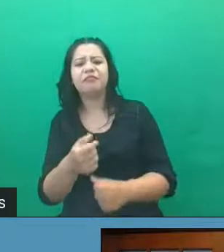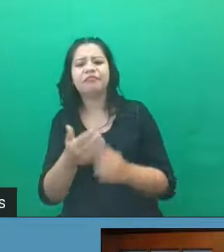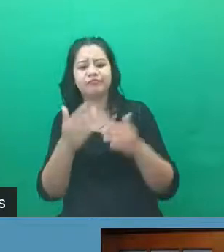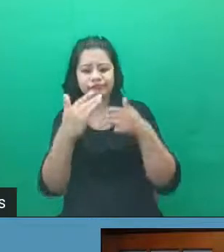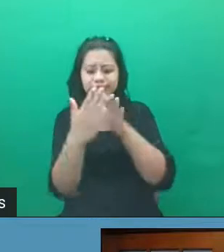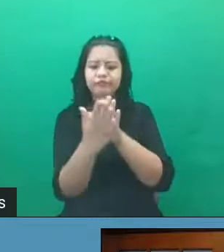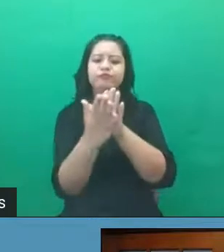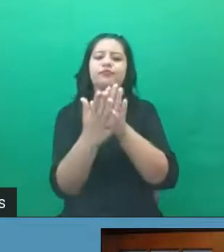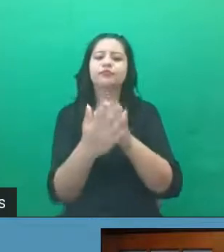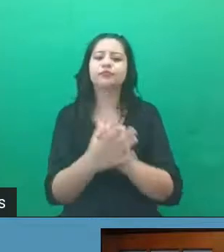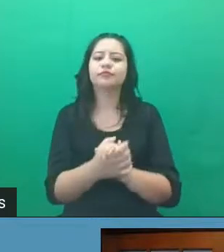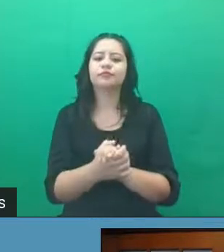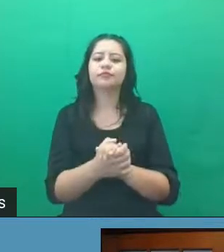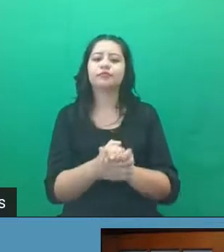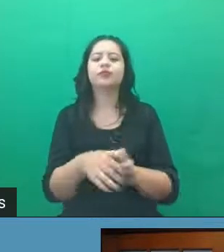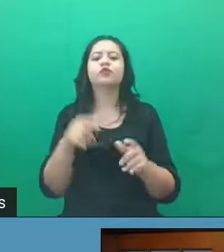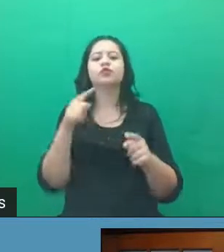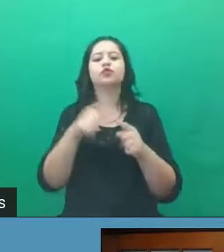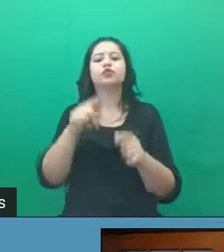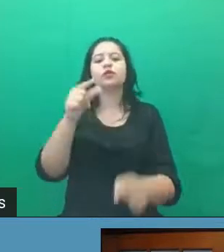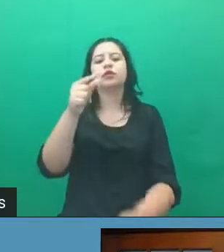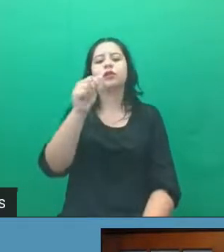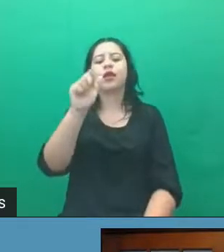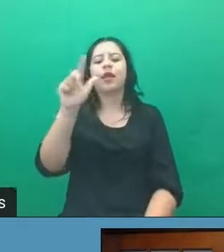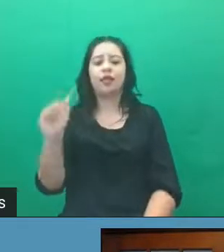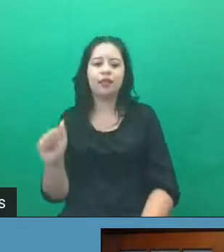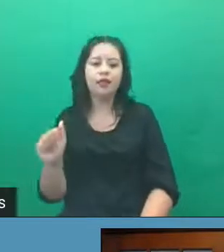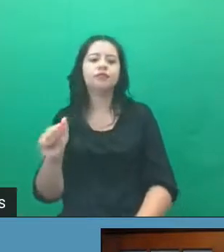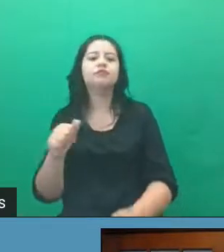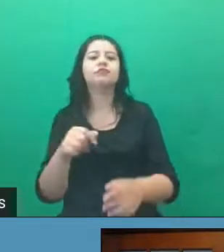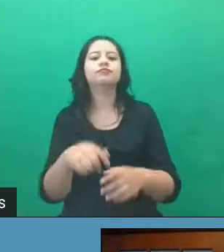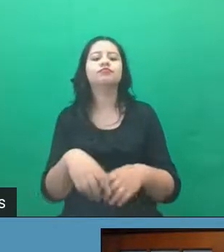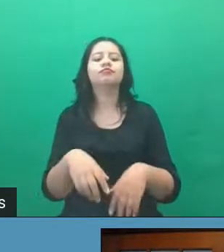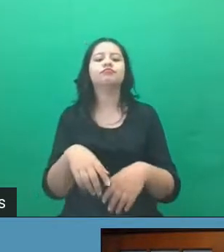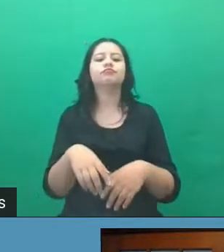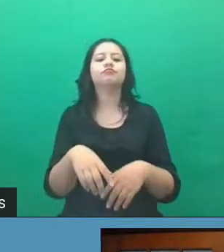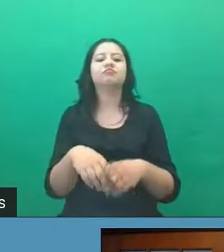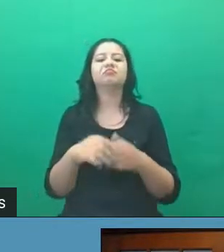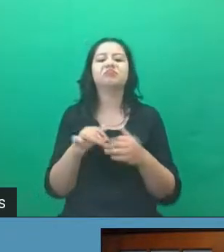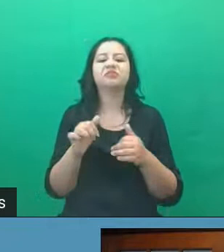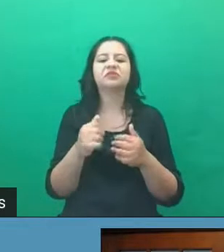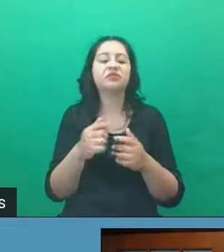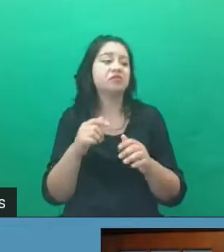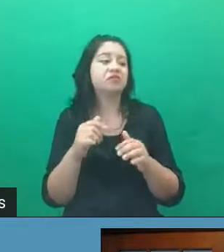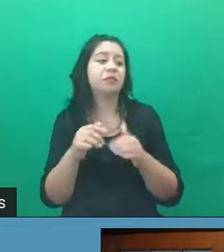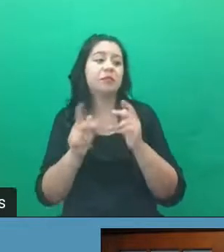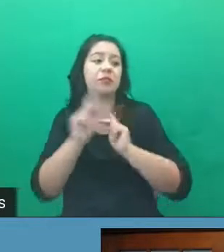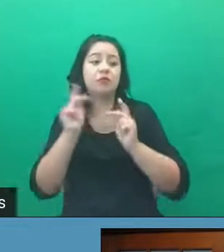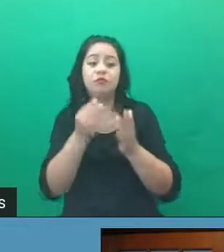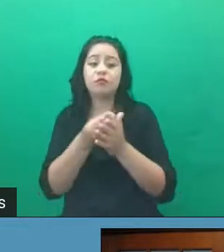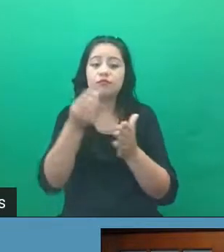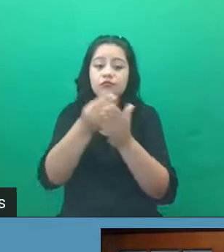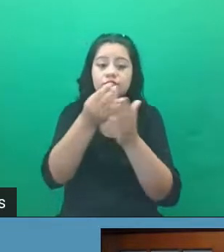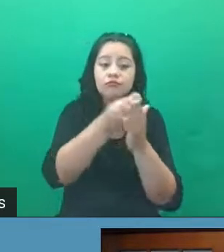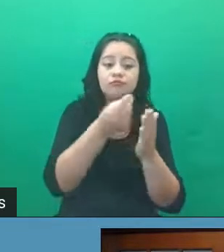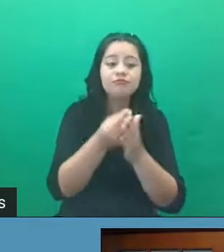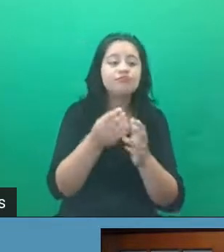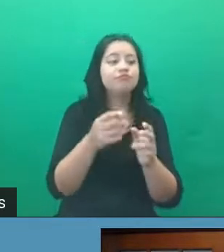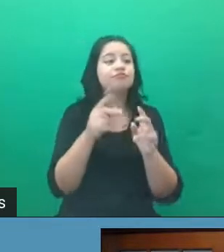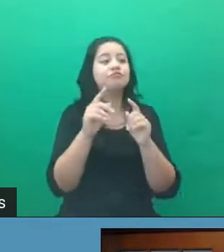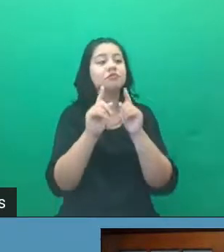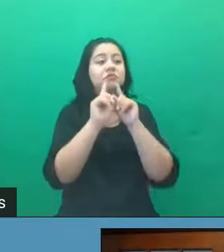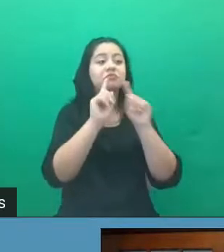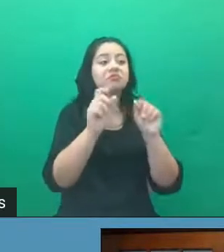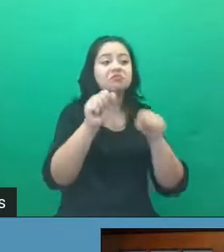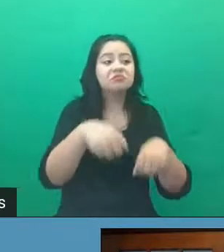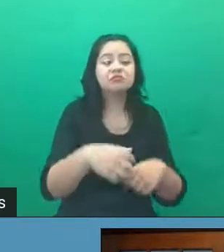to the gala, to an auction, all in that kind of way, in a hybrid approach. So yeah, I